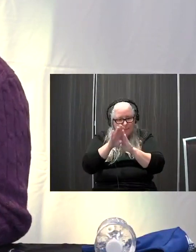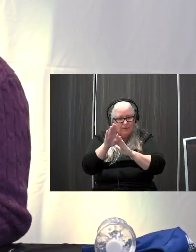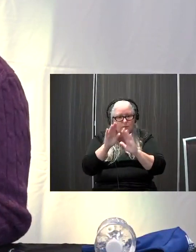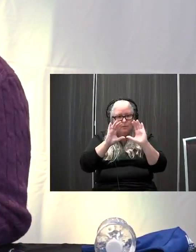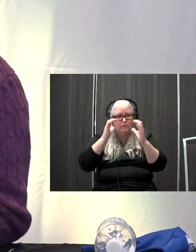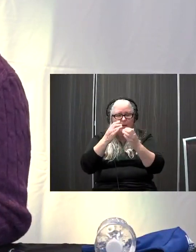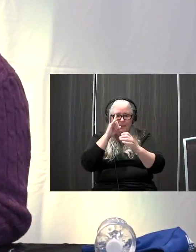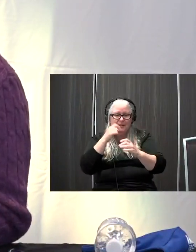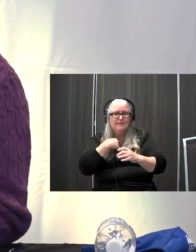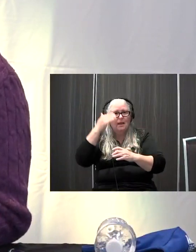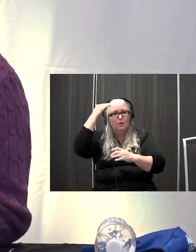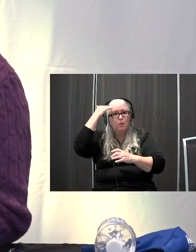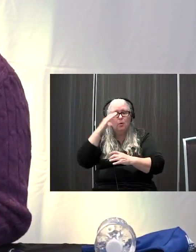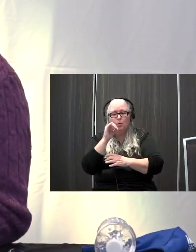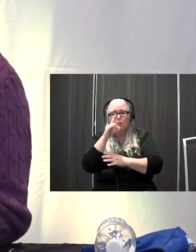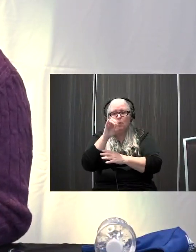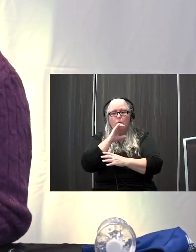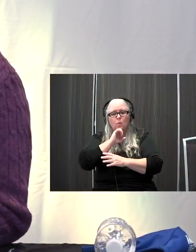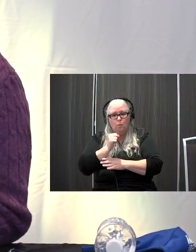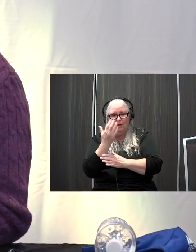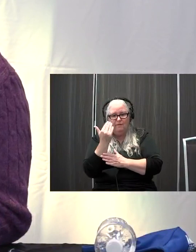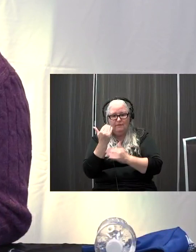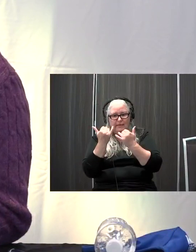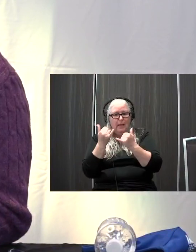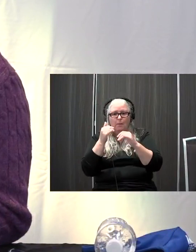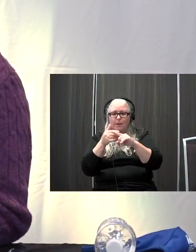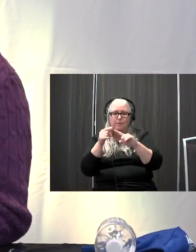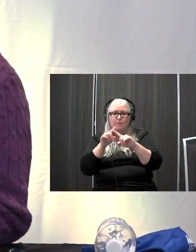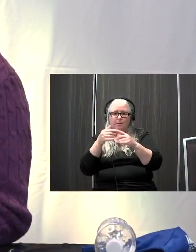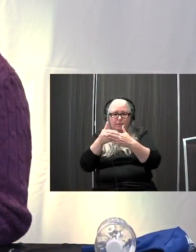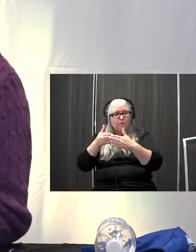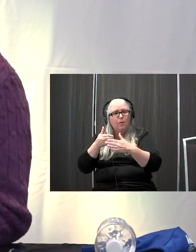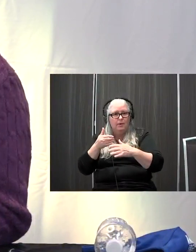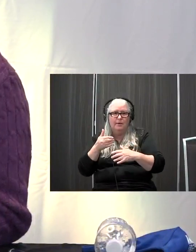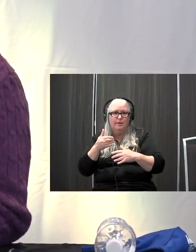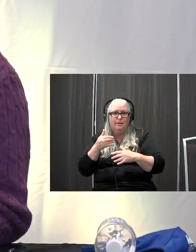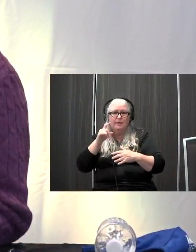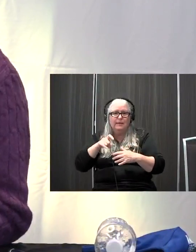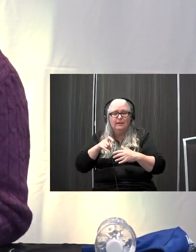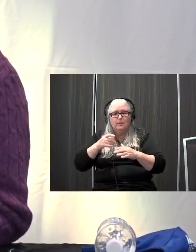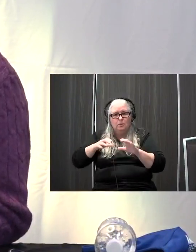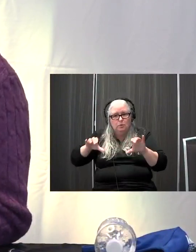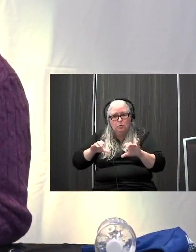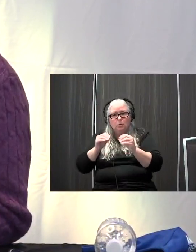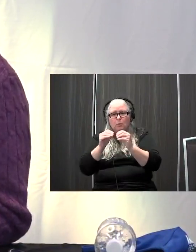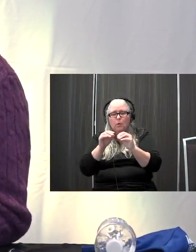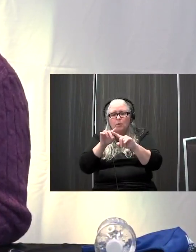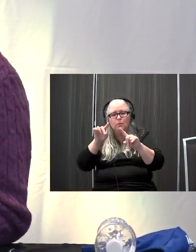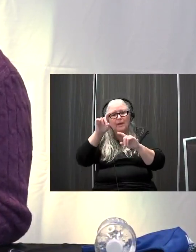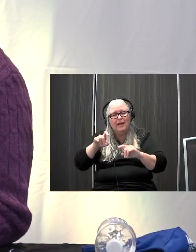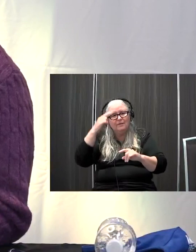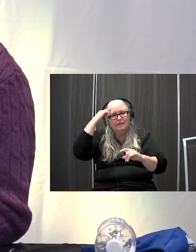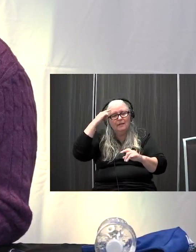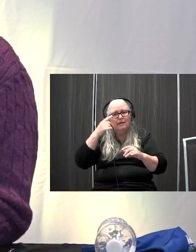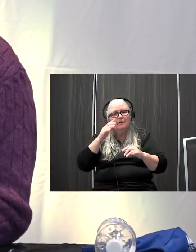and what didn't start there. You really do also have to think about where a child's processing and comprehension is. So these are really